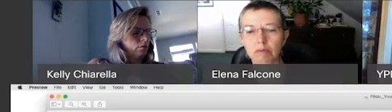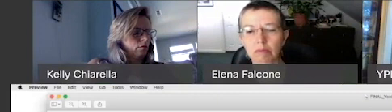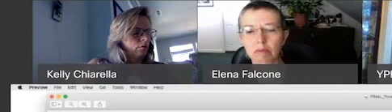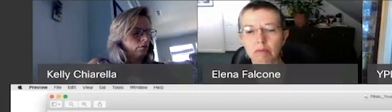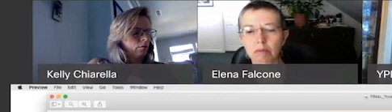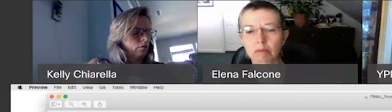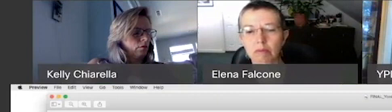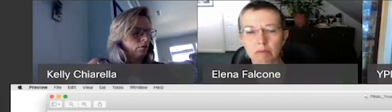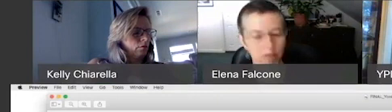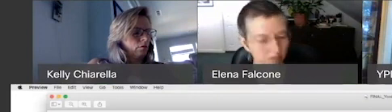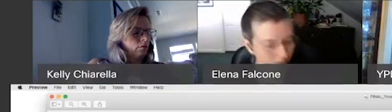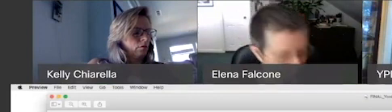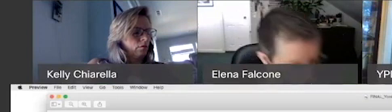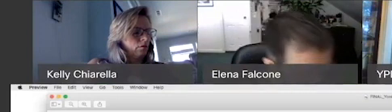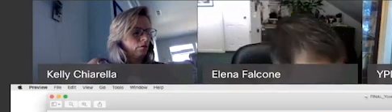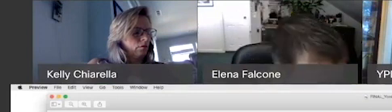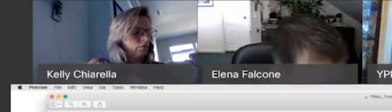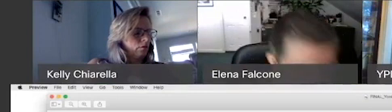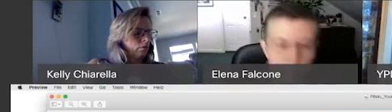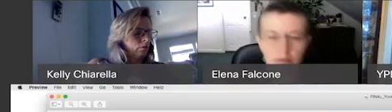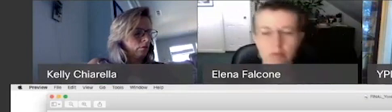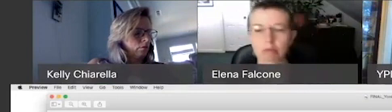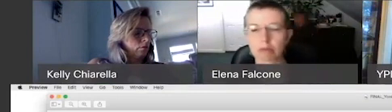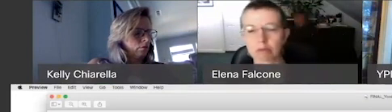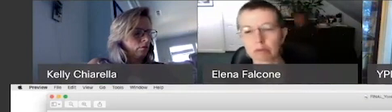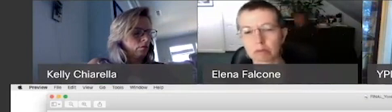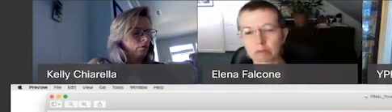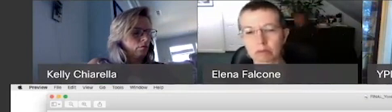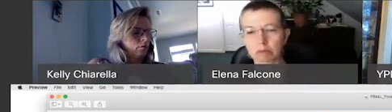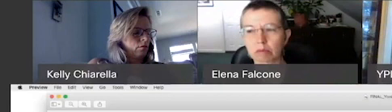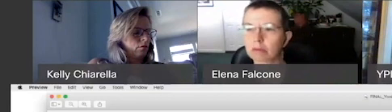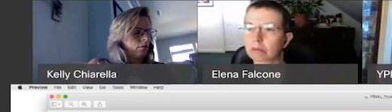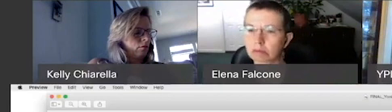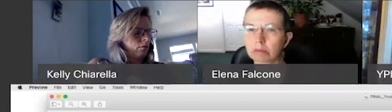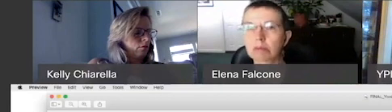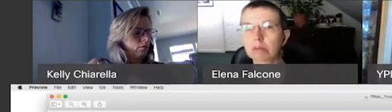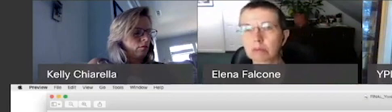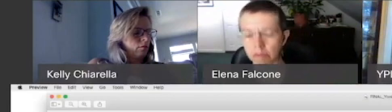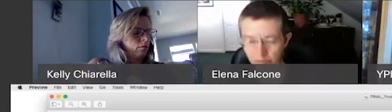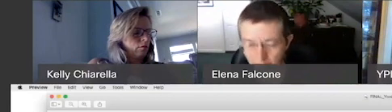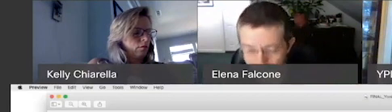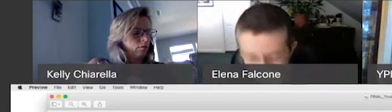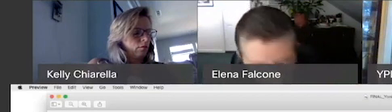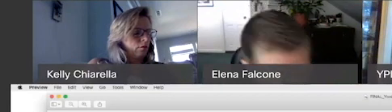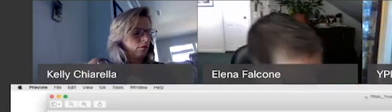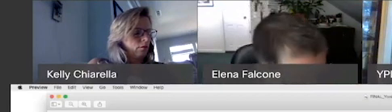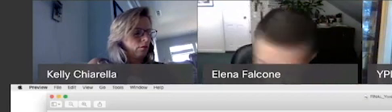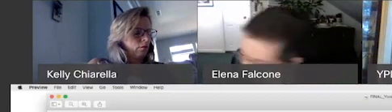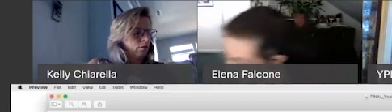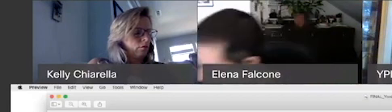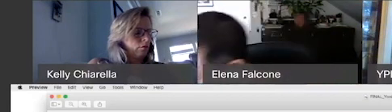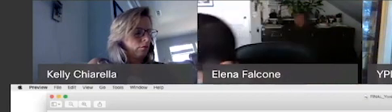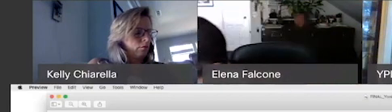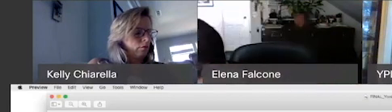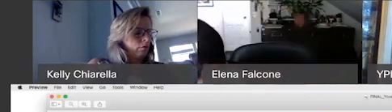The district attorney here in Westchester, Anthony Scarpino, put out a warning about text messages that people are receiving about job opportunities. You're getting a